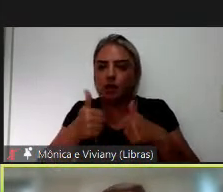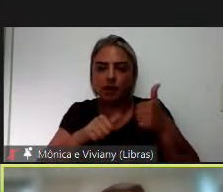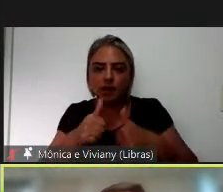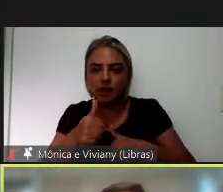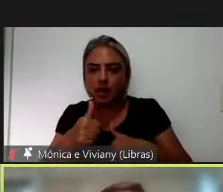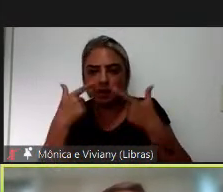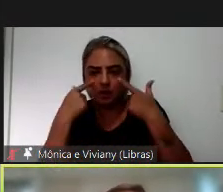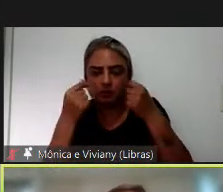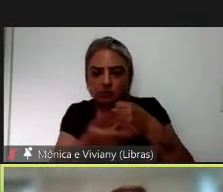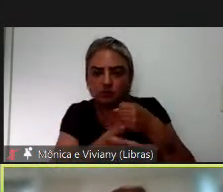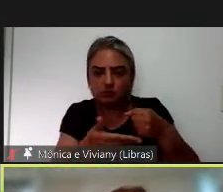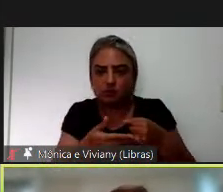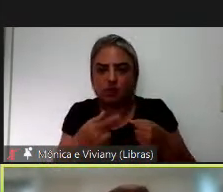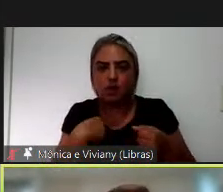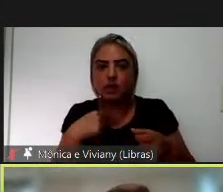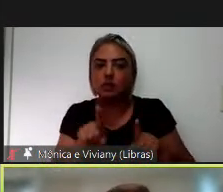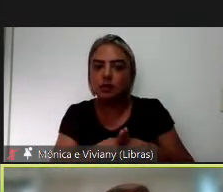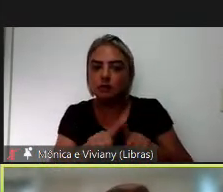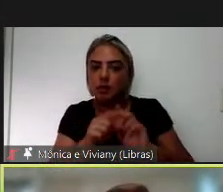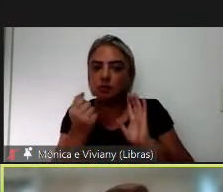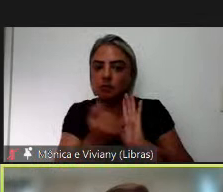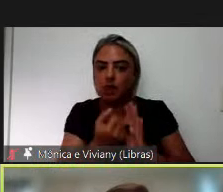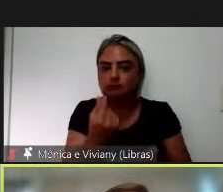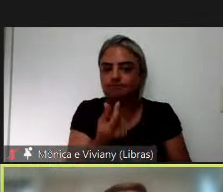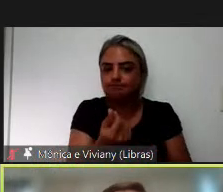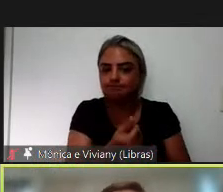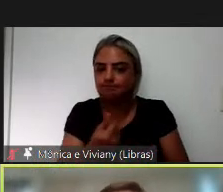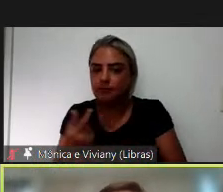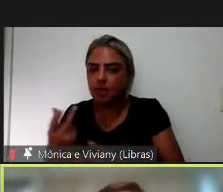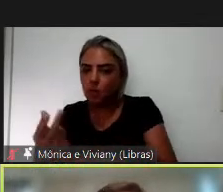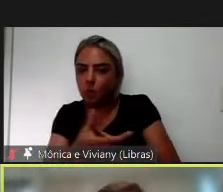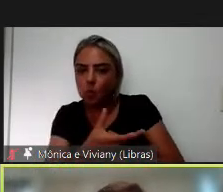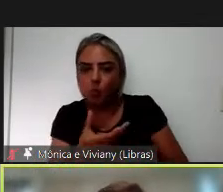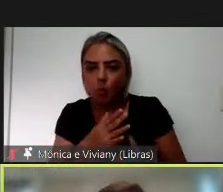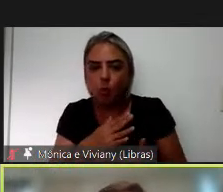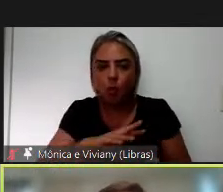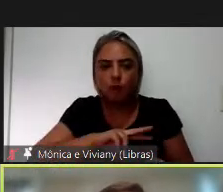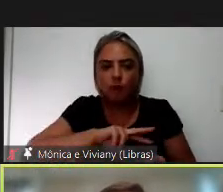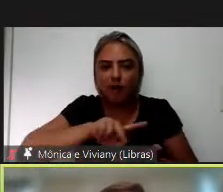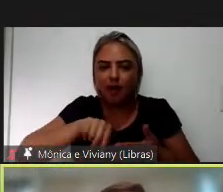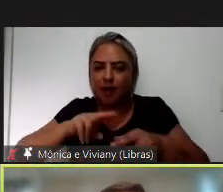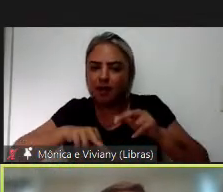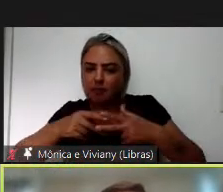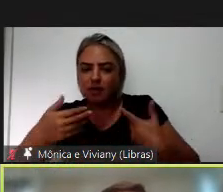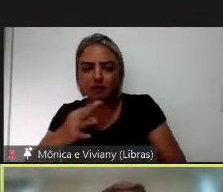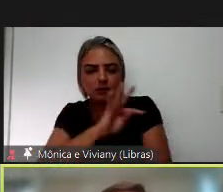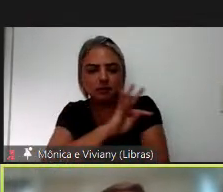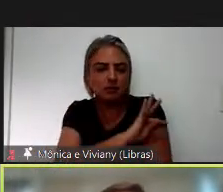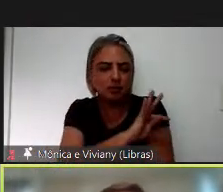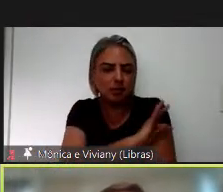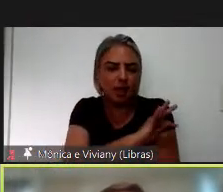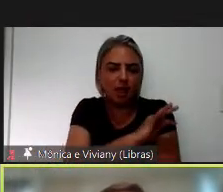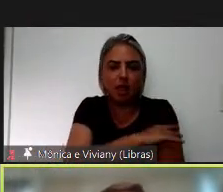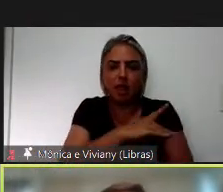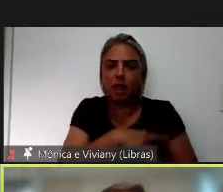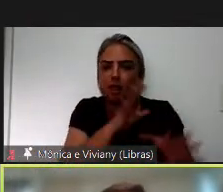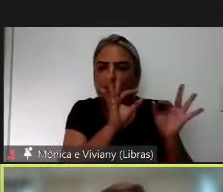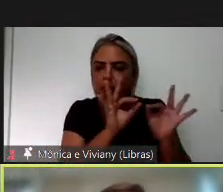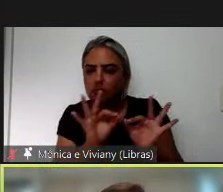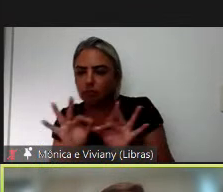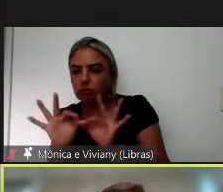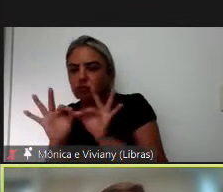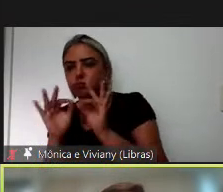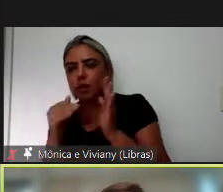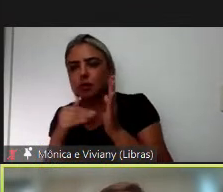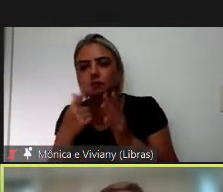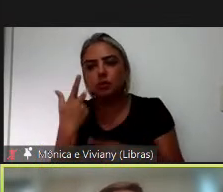state, evaluating the primary care, consume markers. We have a lot of technical